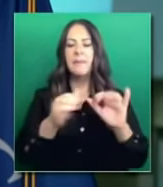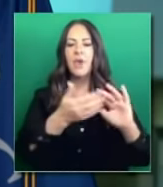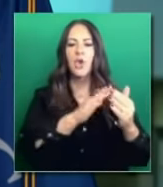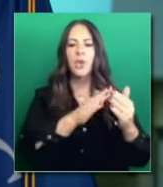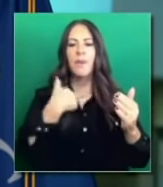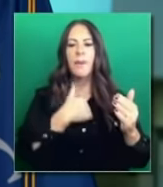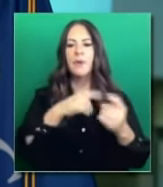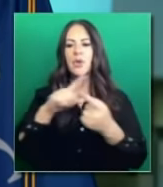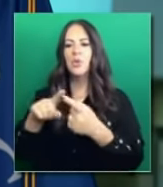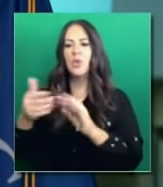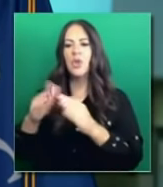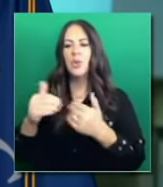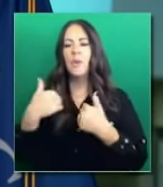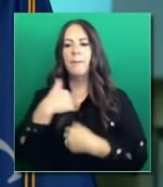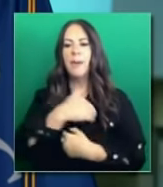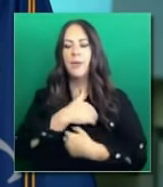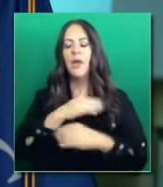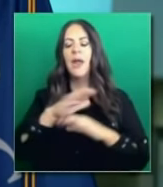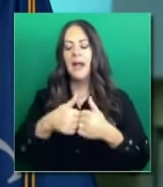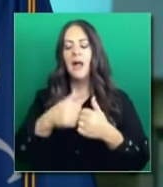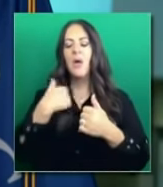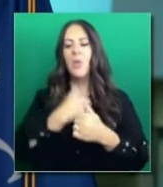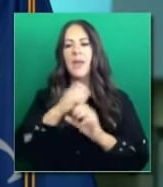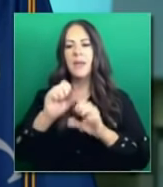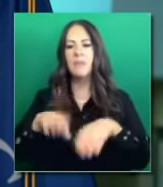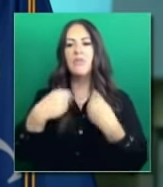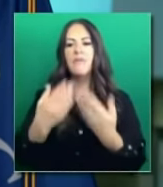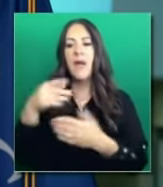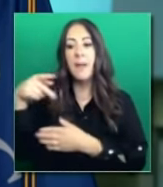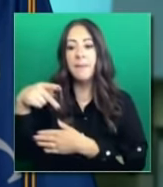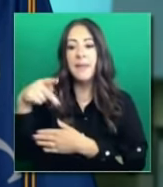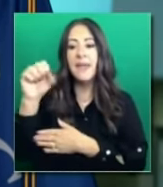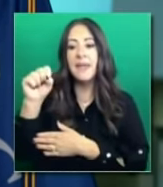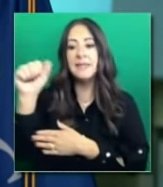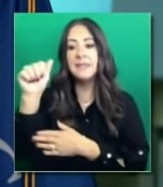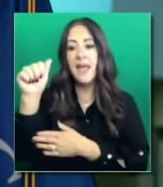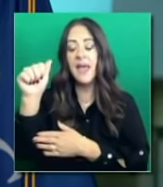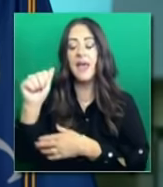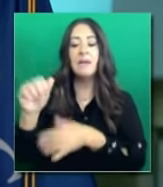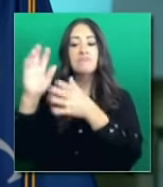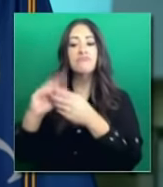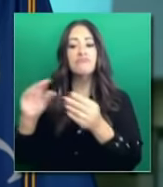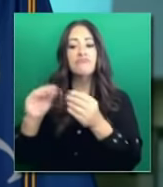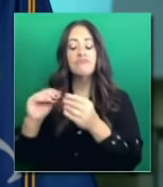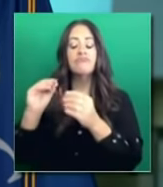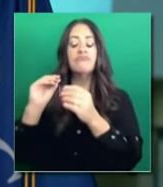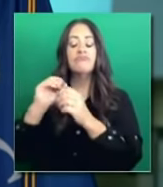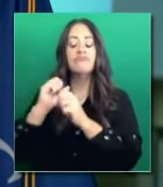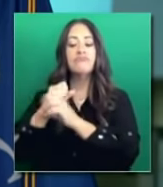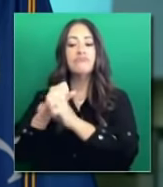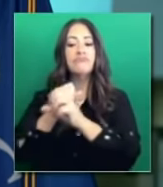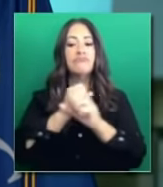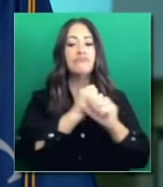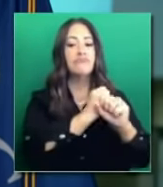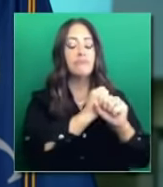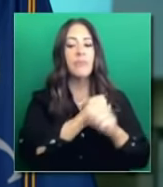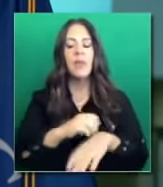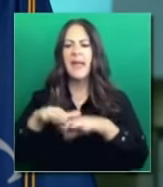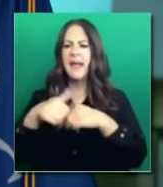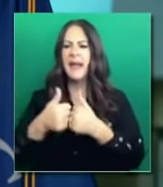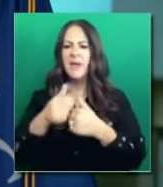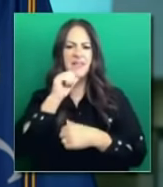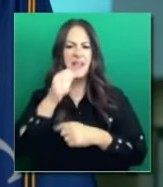competency in terms of how we deliver those PSAs, who those trusted messengers are. It's not command and control top down. It's really about